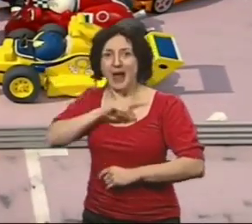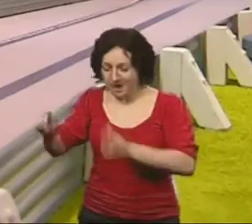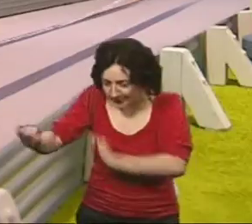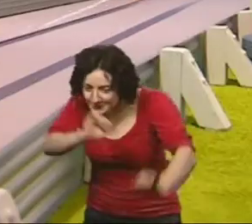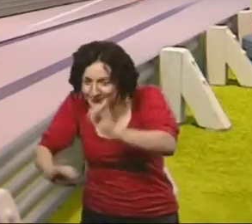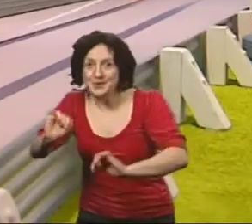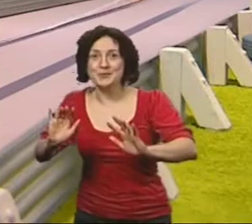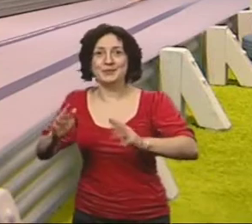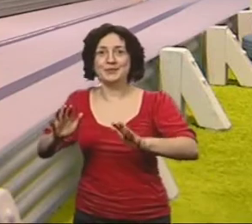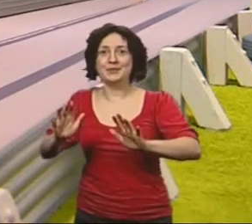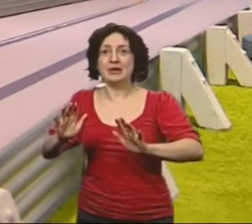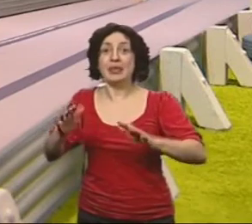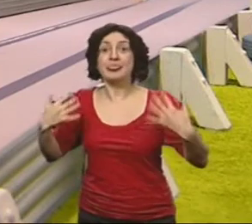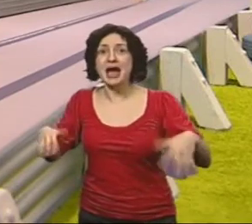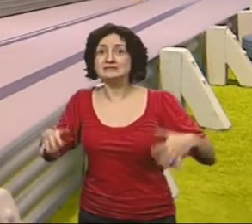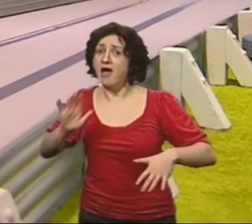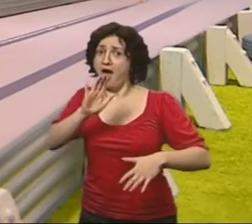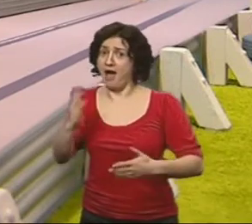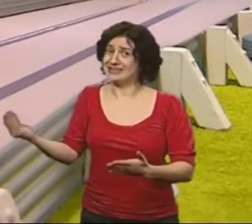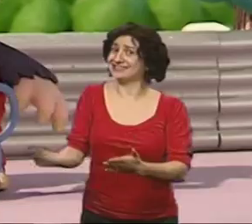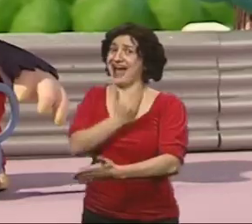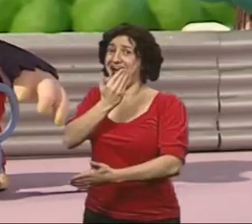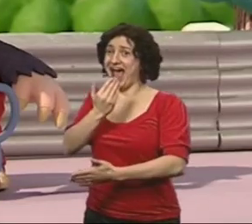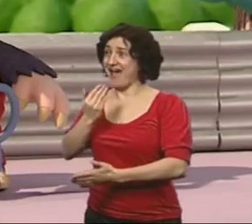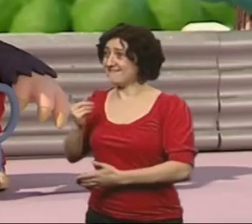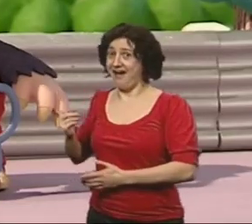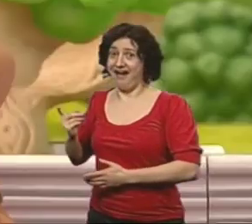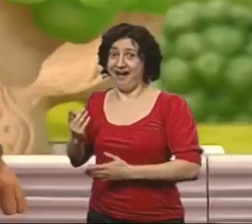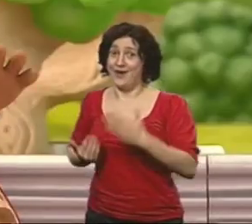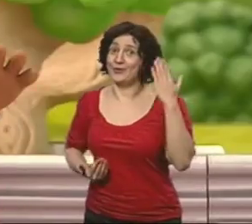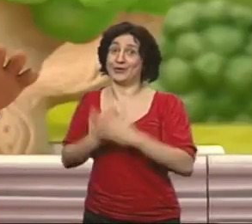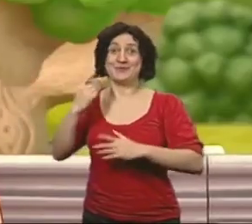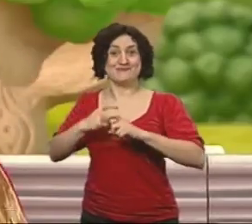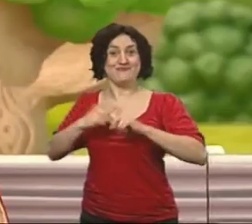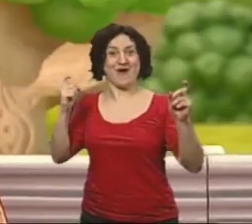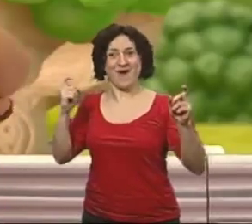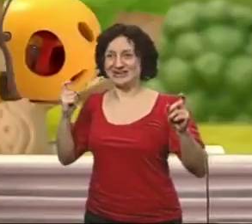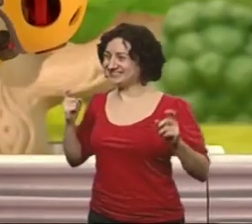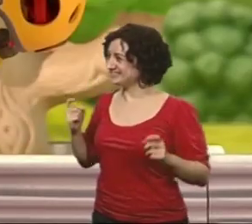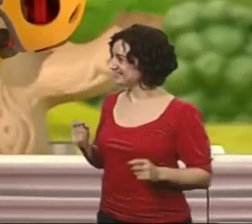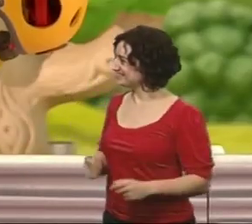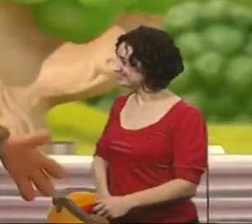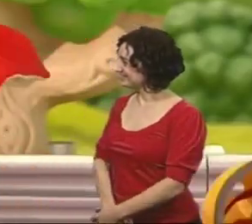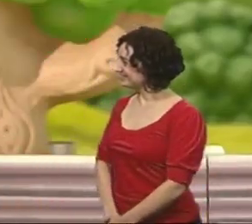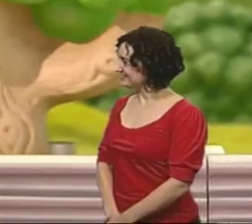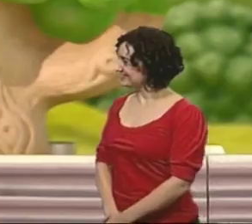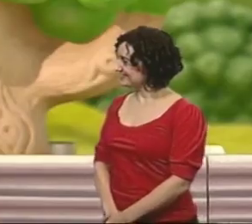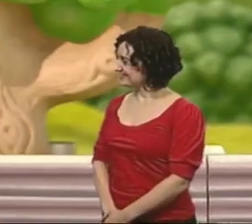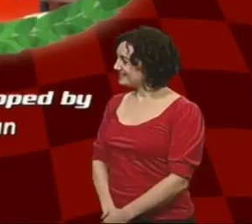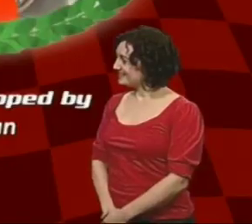all. In saving the day, he also got back his record for the longest tire mark on the Silver Hatch track.